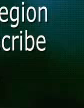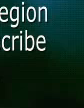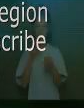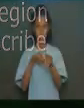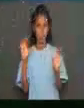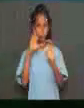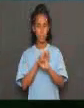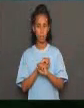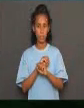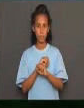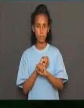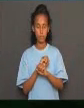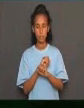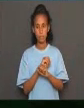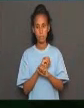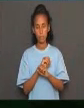Time's up.